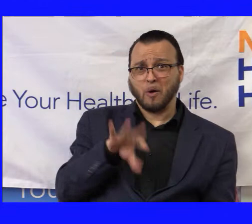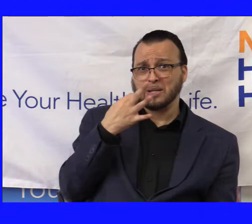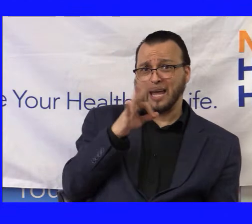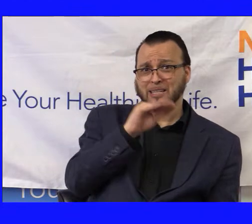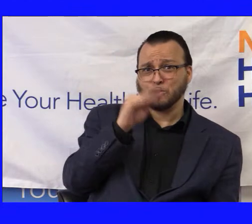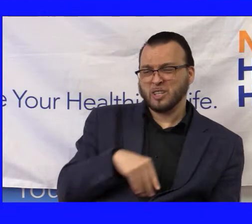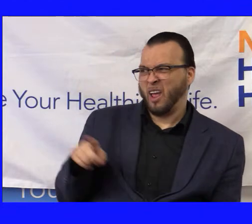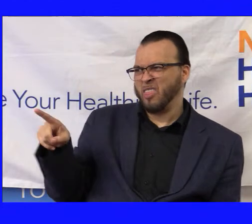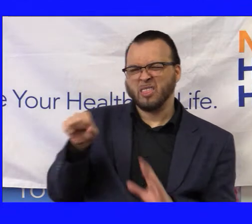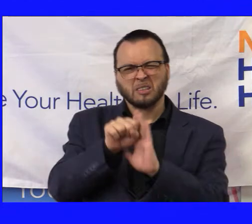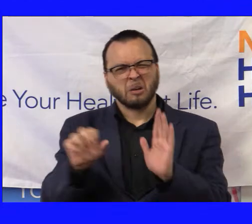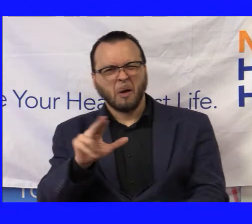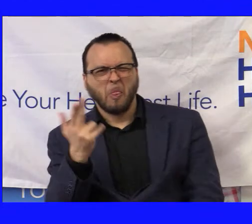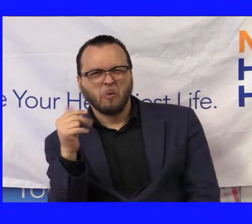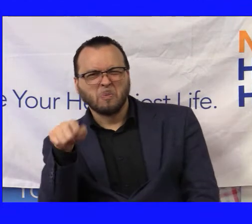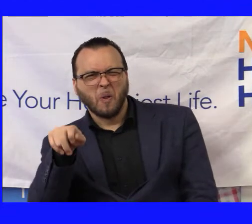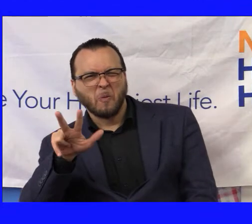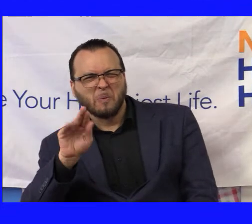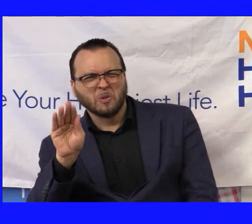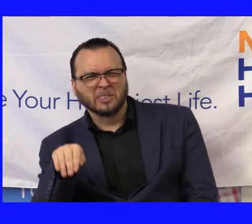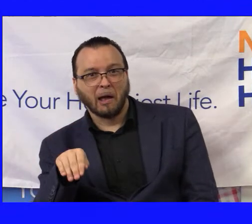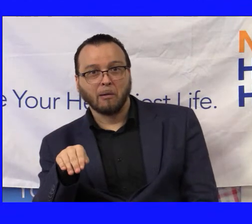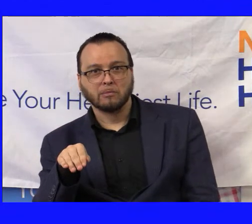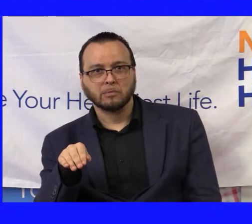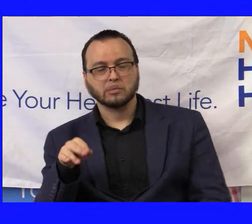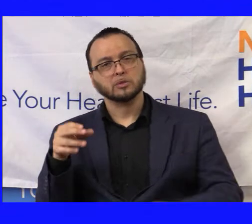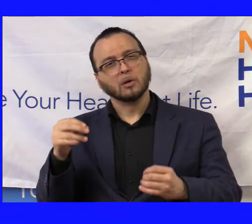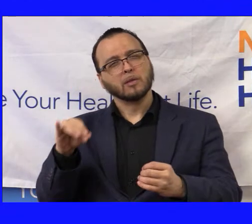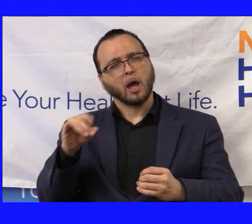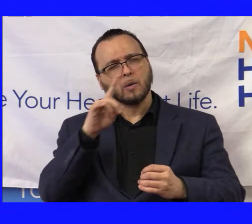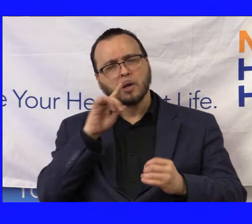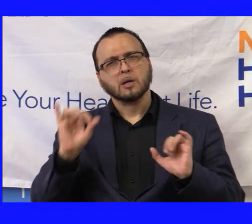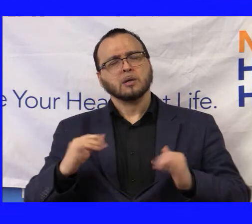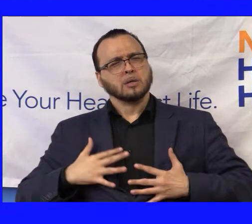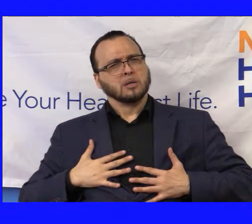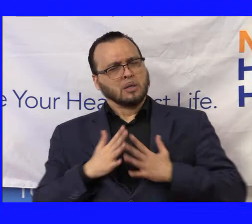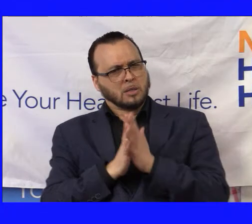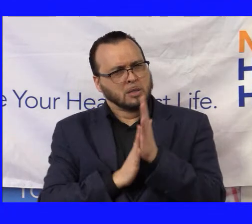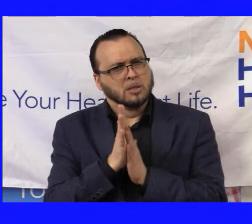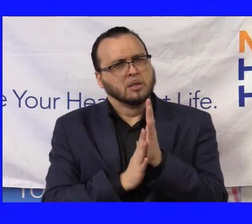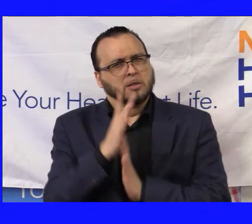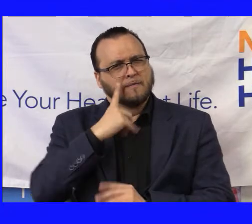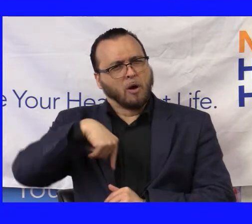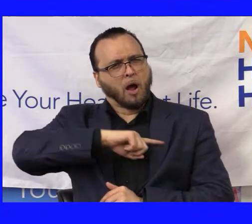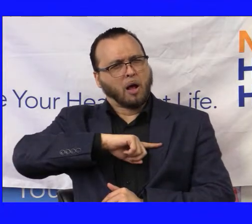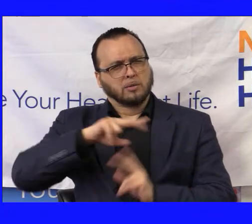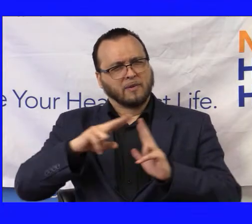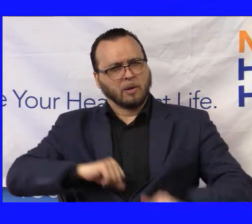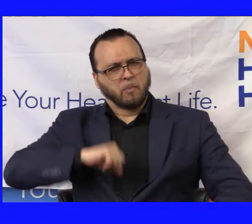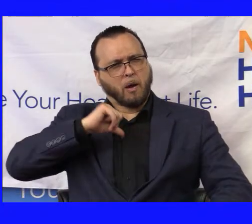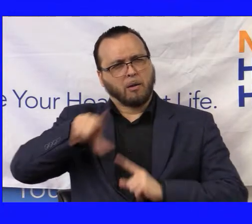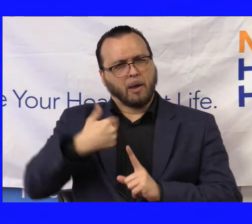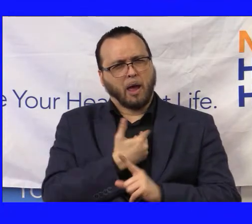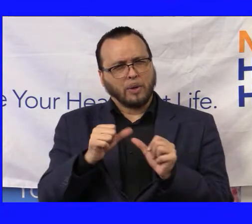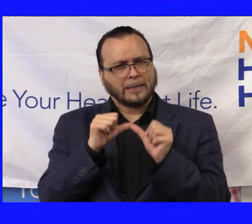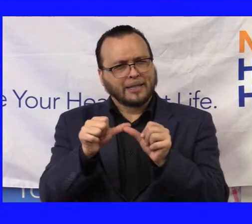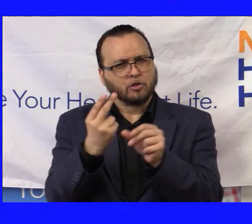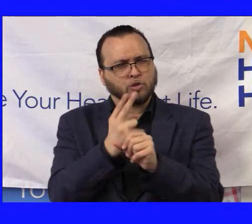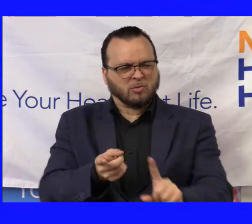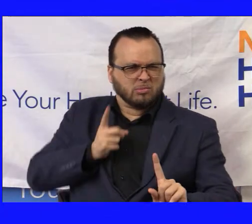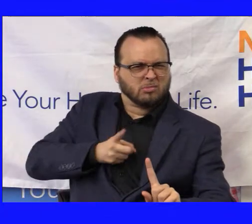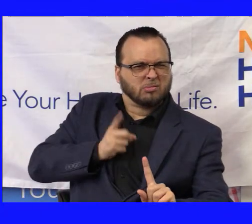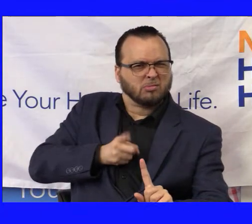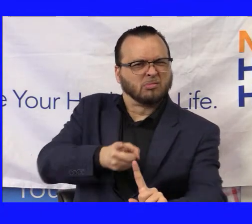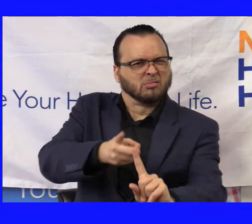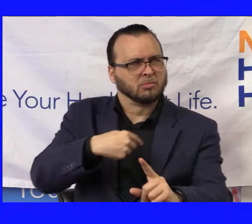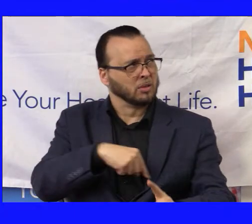of 13.3%. So this really reinvigorated us and made us very proud around our continued use, and really recommitted